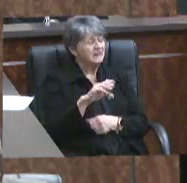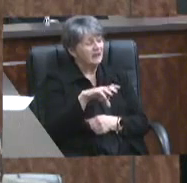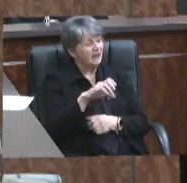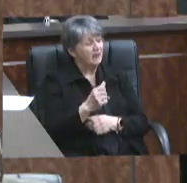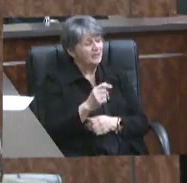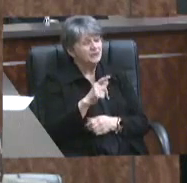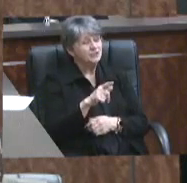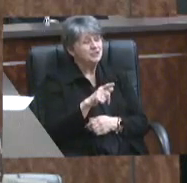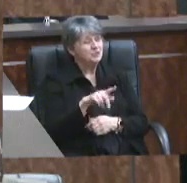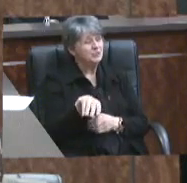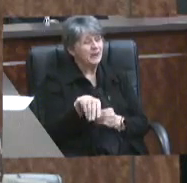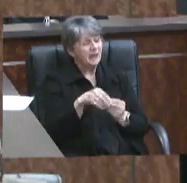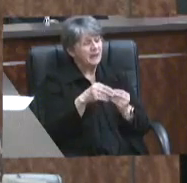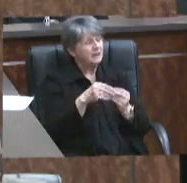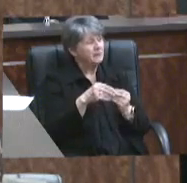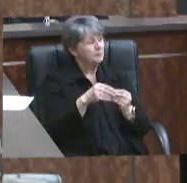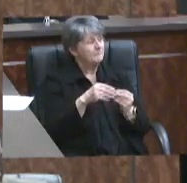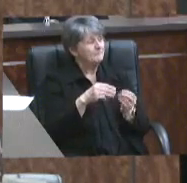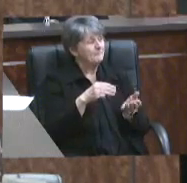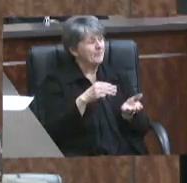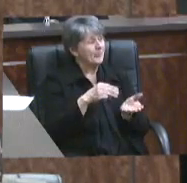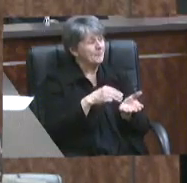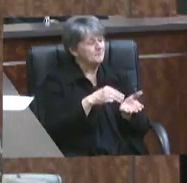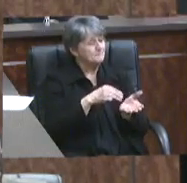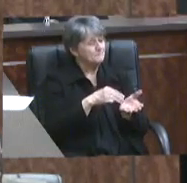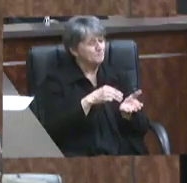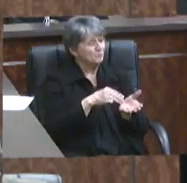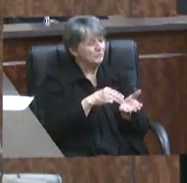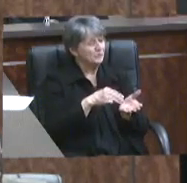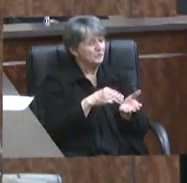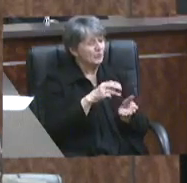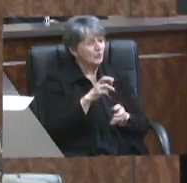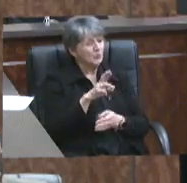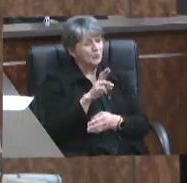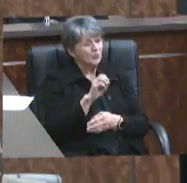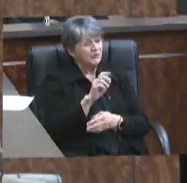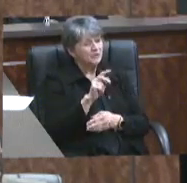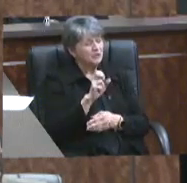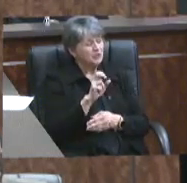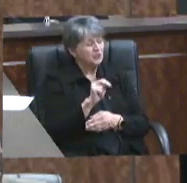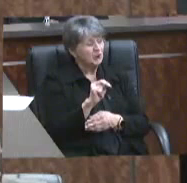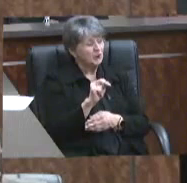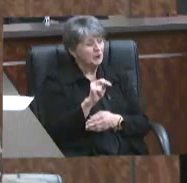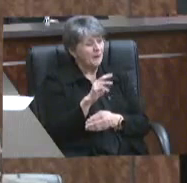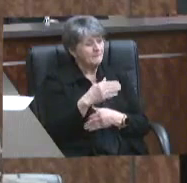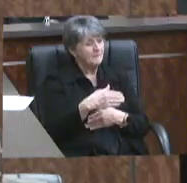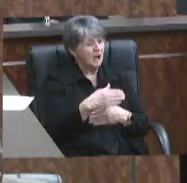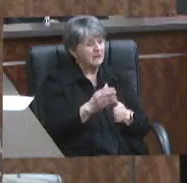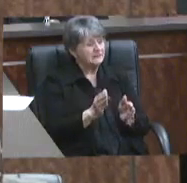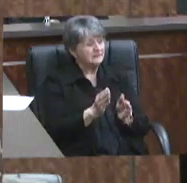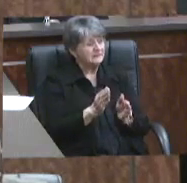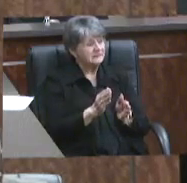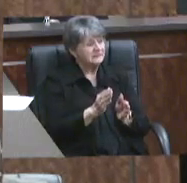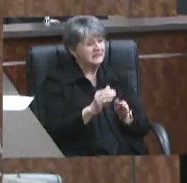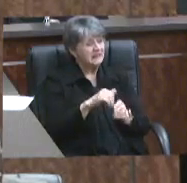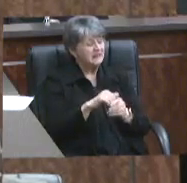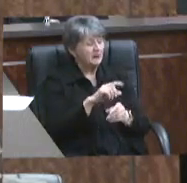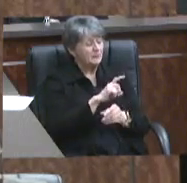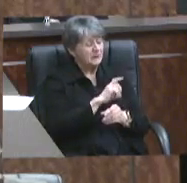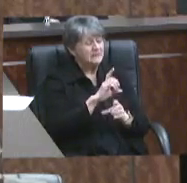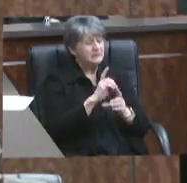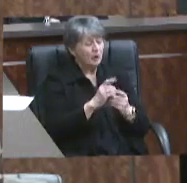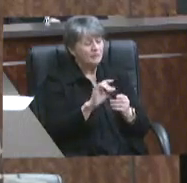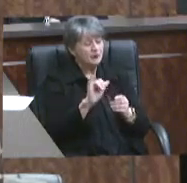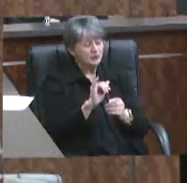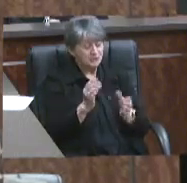You put medical return boxes not only in the police department but out here to allow the appropriate disposal and destruction of unwanted